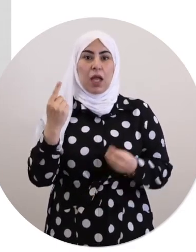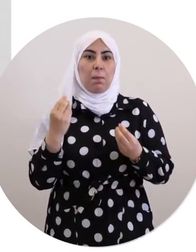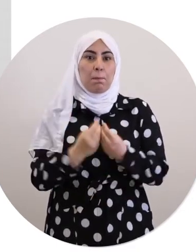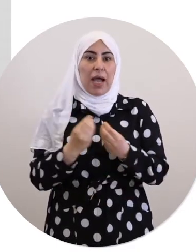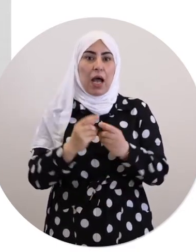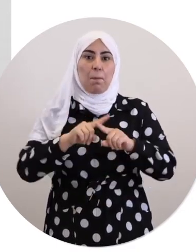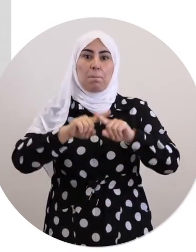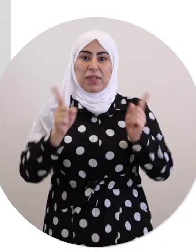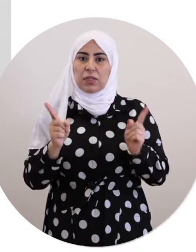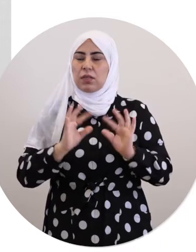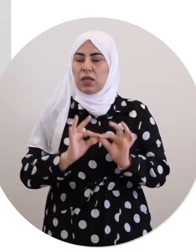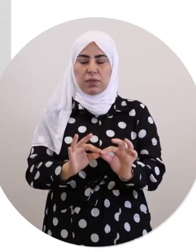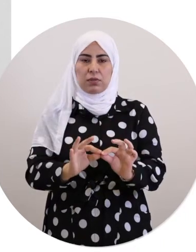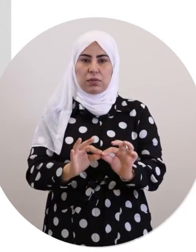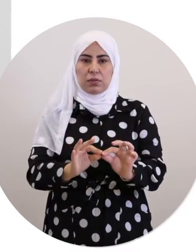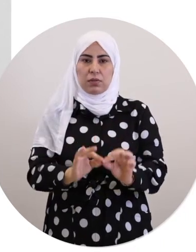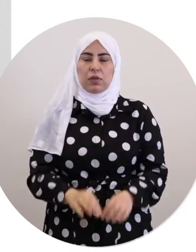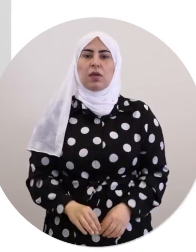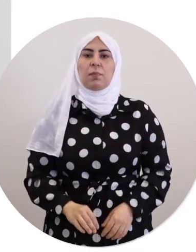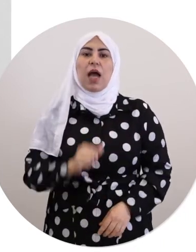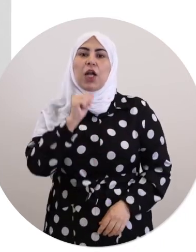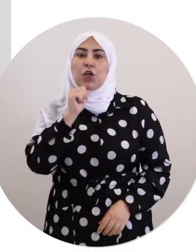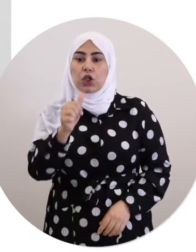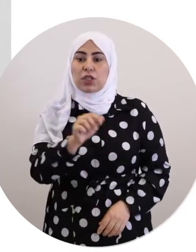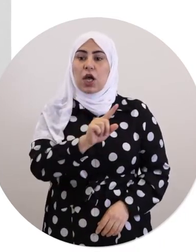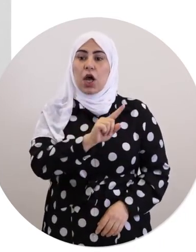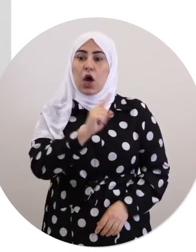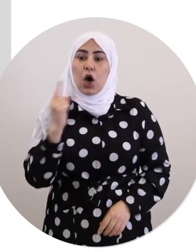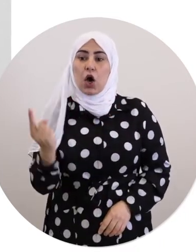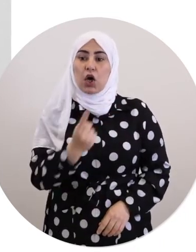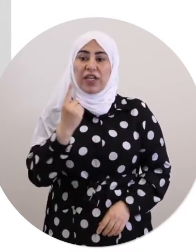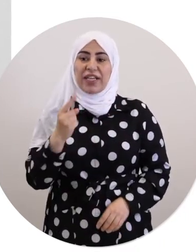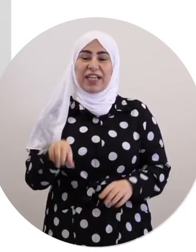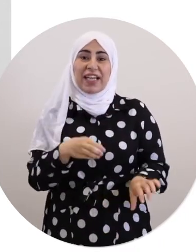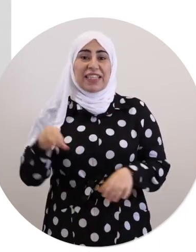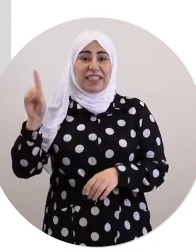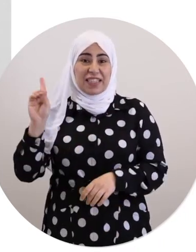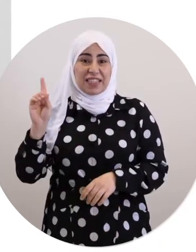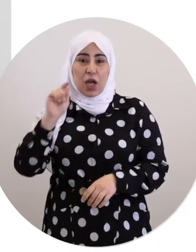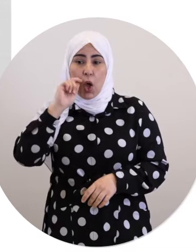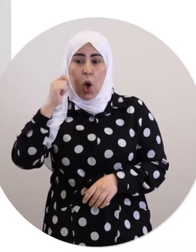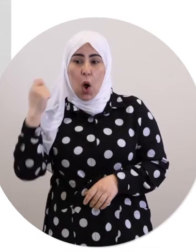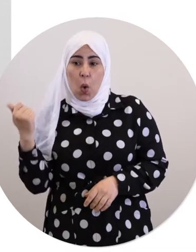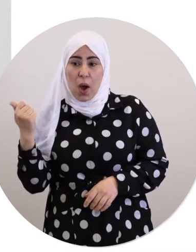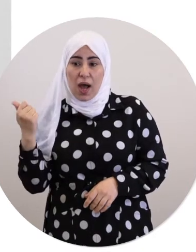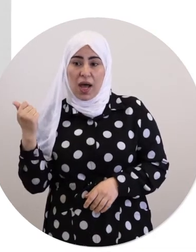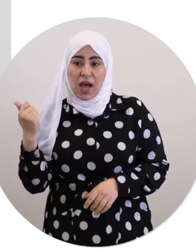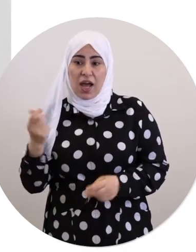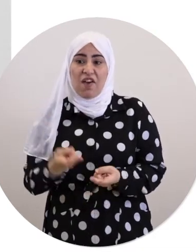Not only did he value his fans, but he really enjoyed meeting them. Let's break down the sentence